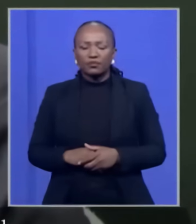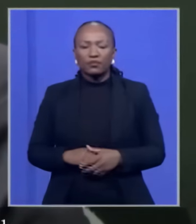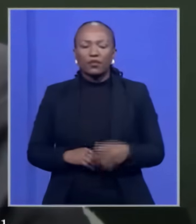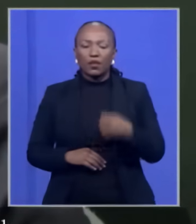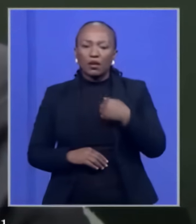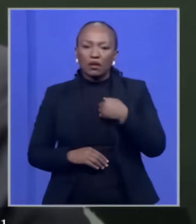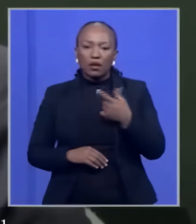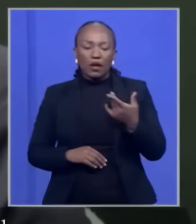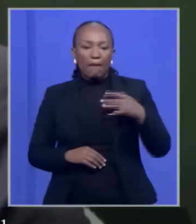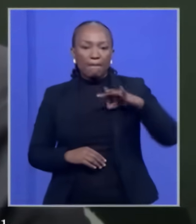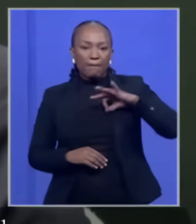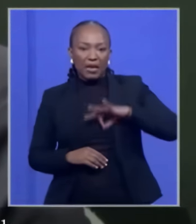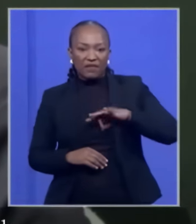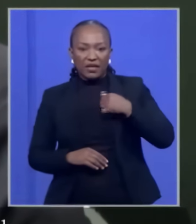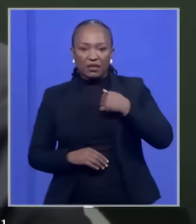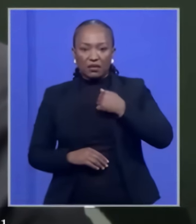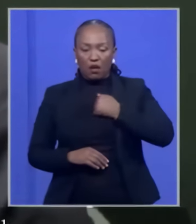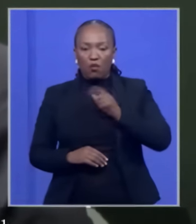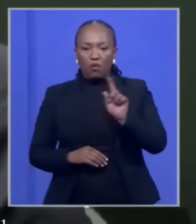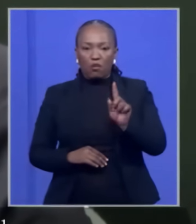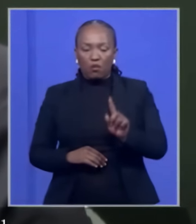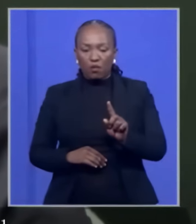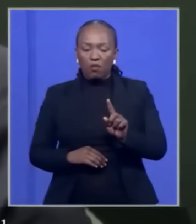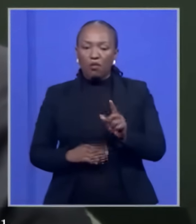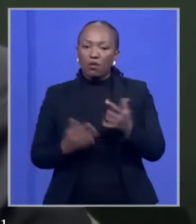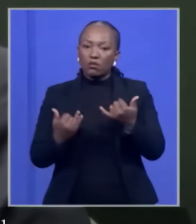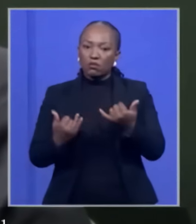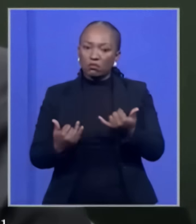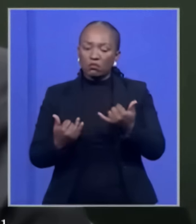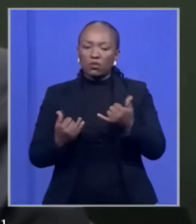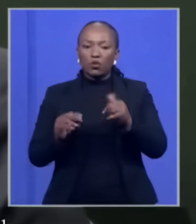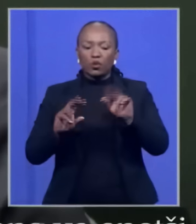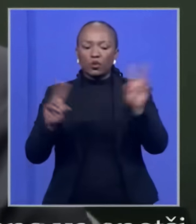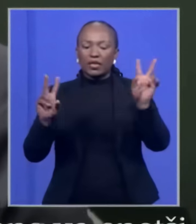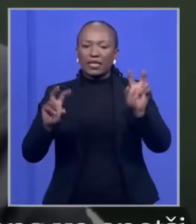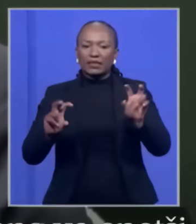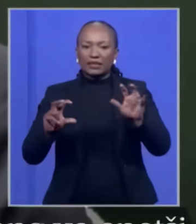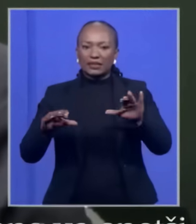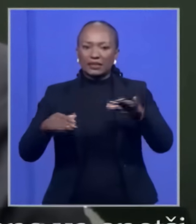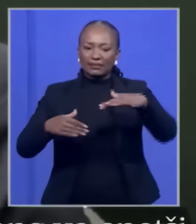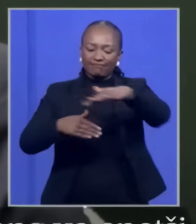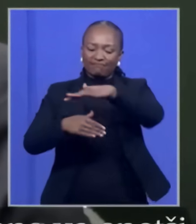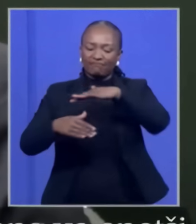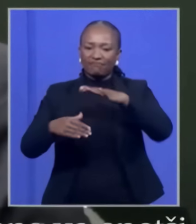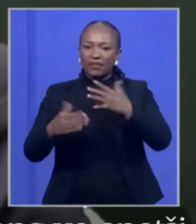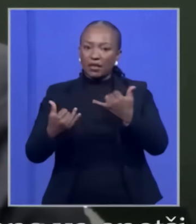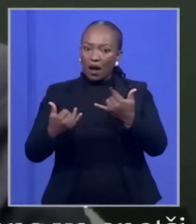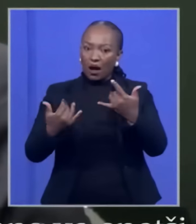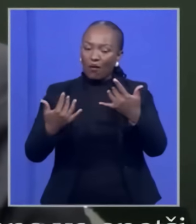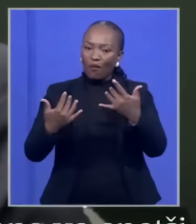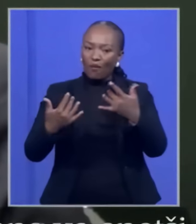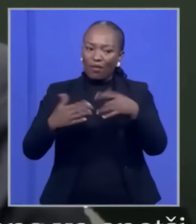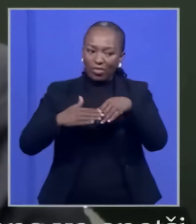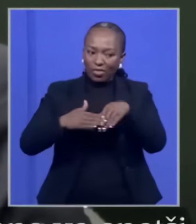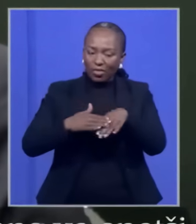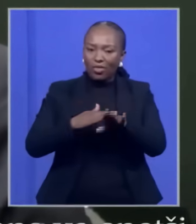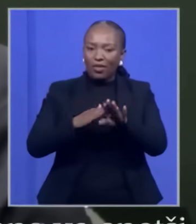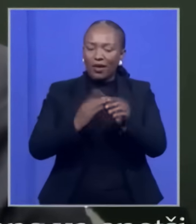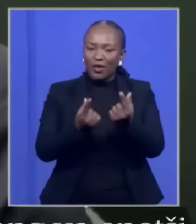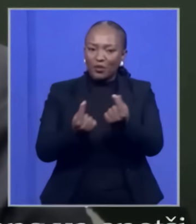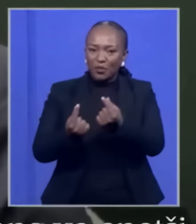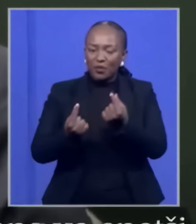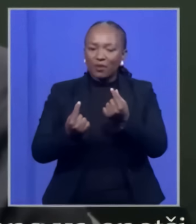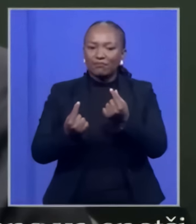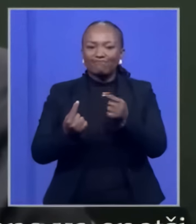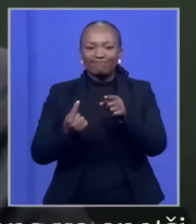are going into the core energy sector when technology has moved on. So the Mamba itself, the first power plant was